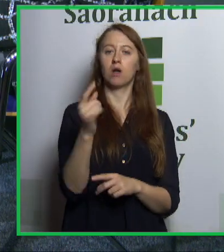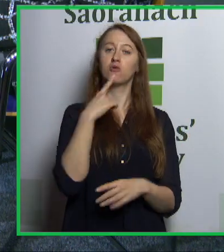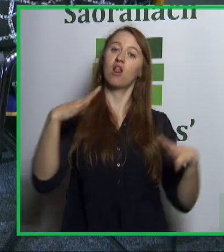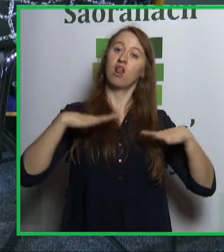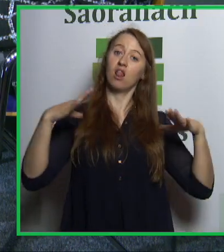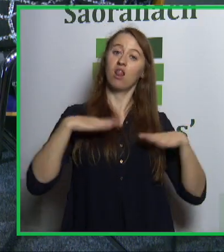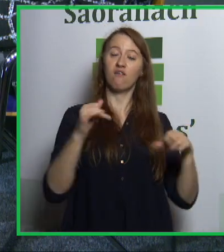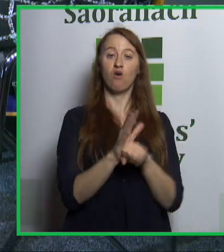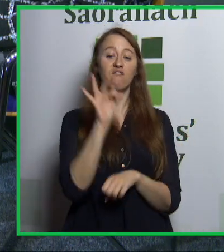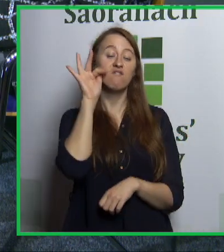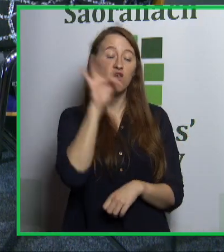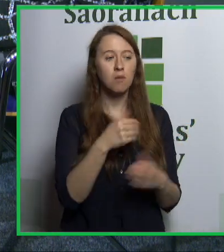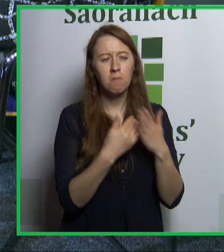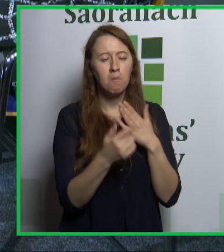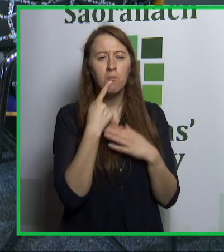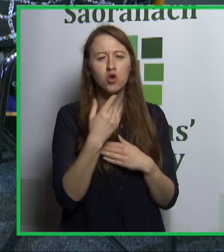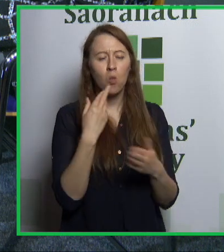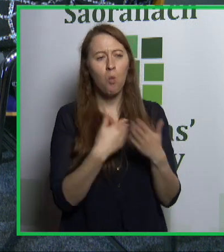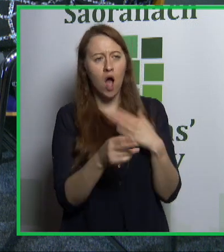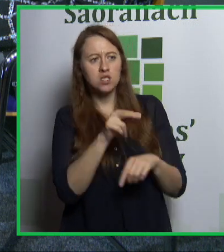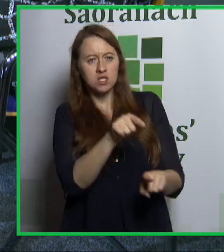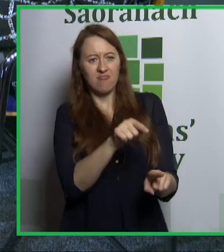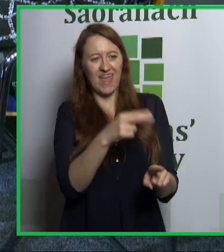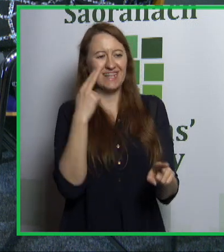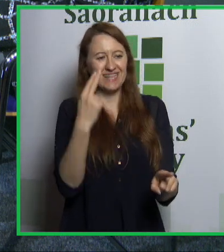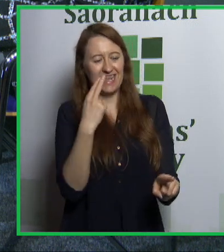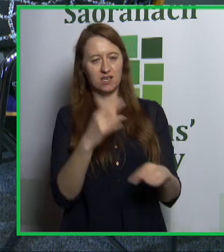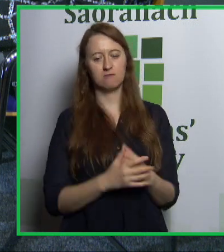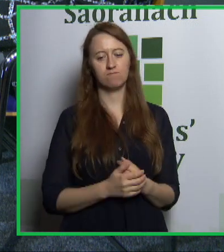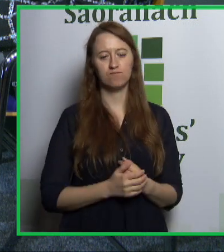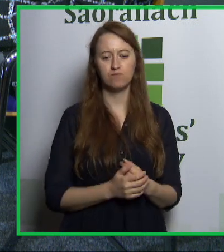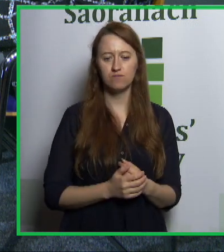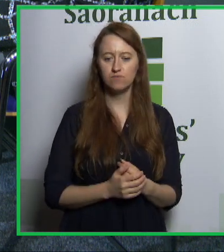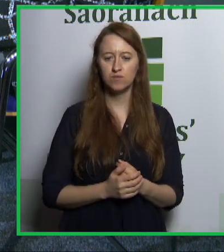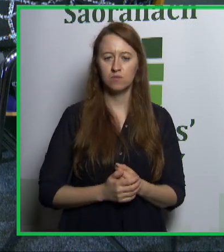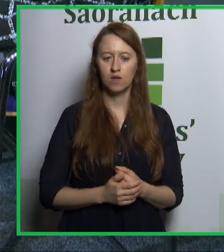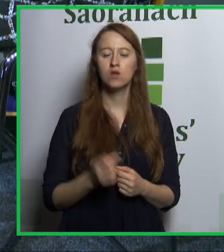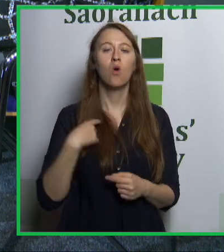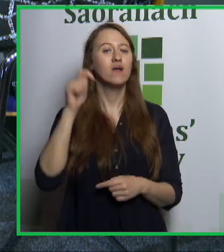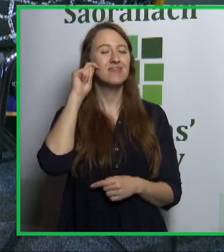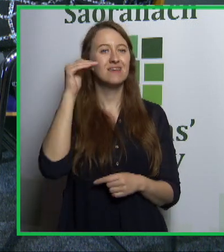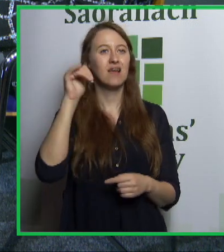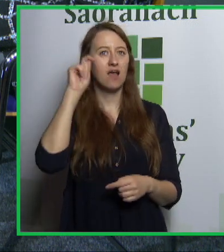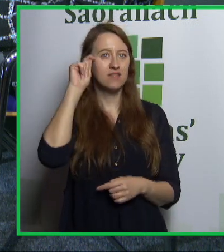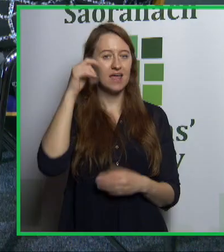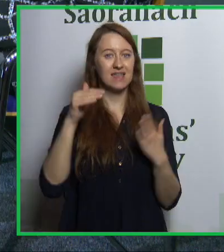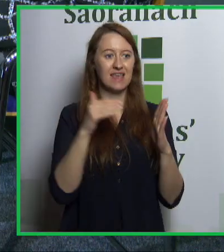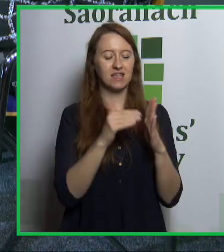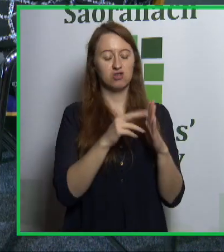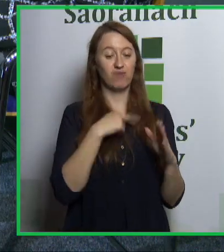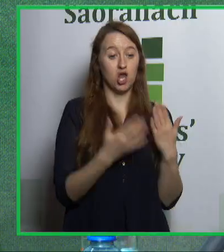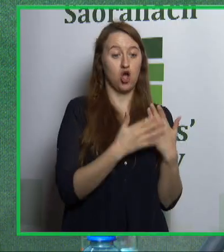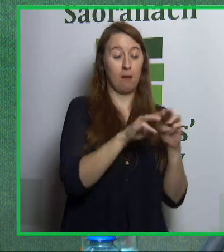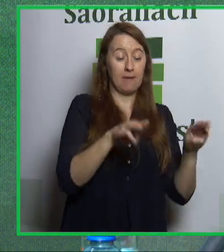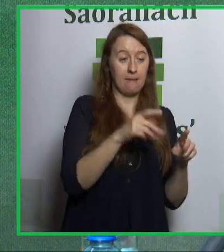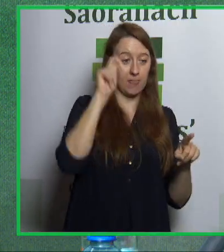young people nowadays, we need to go easier on younger people. There's far too many pressures on everybody. Like, every generation thinks that the next one has it